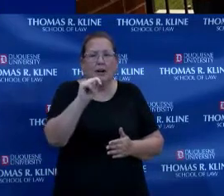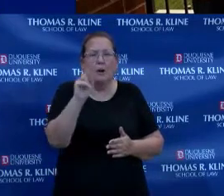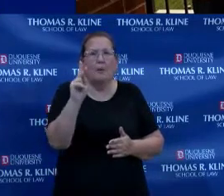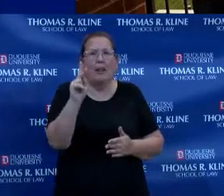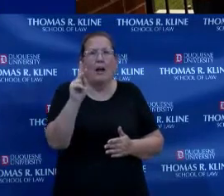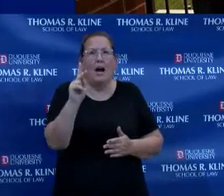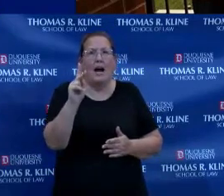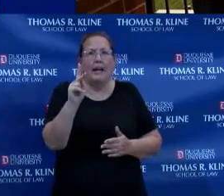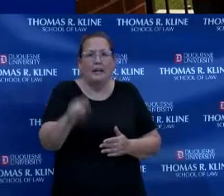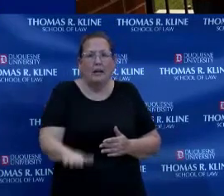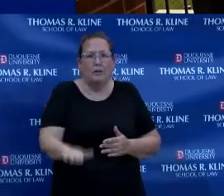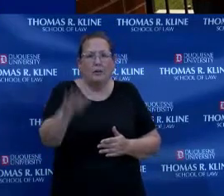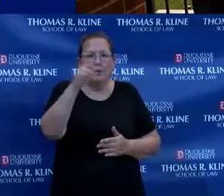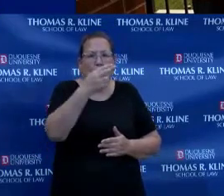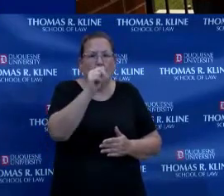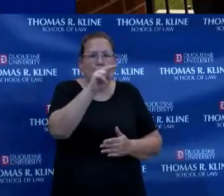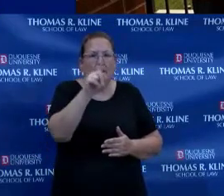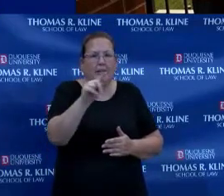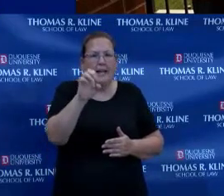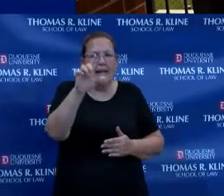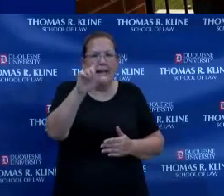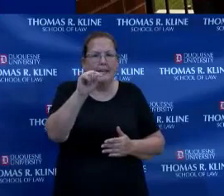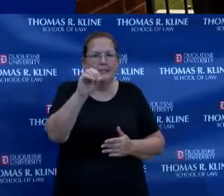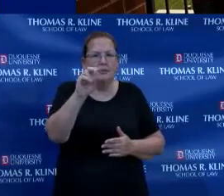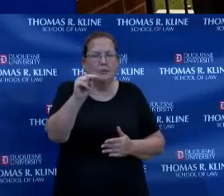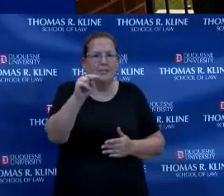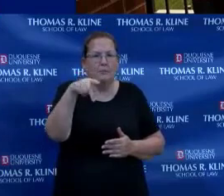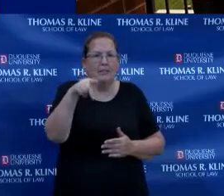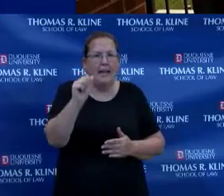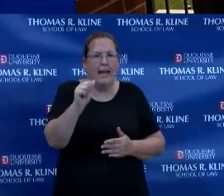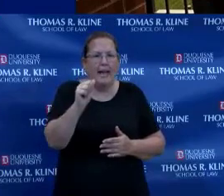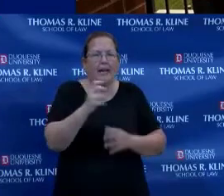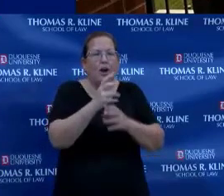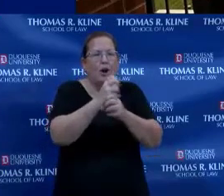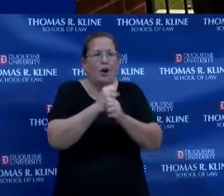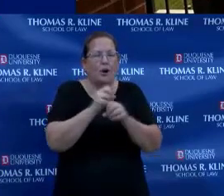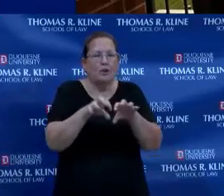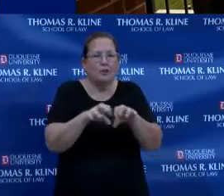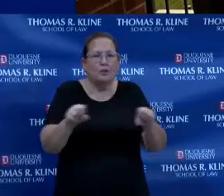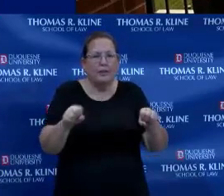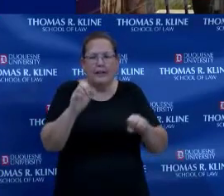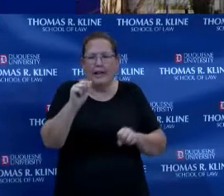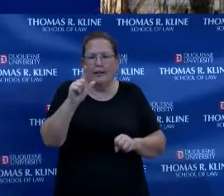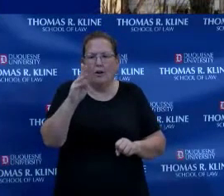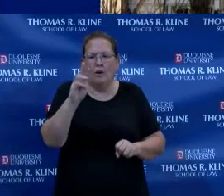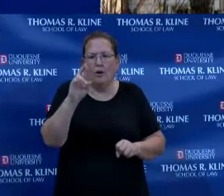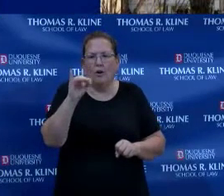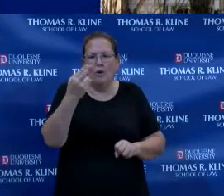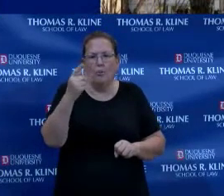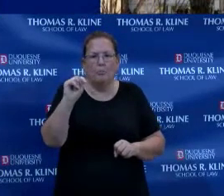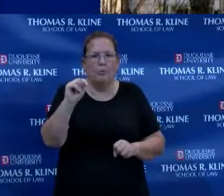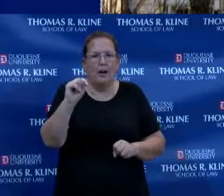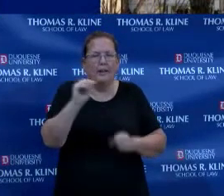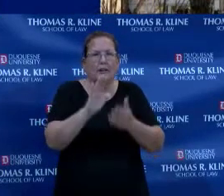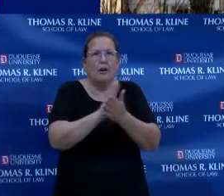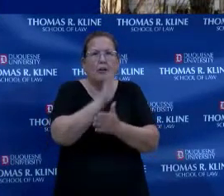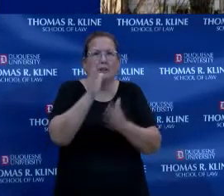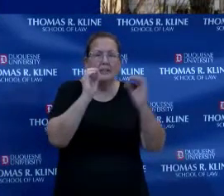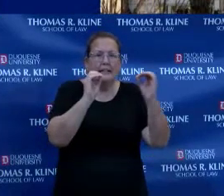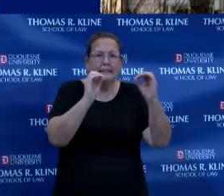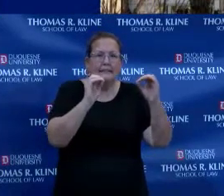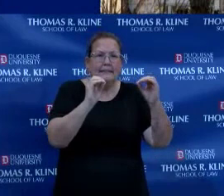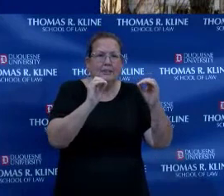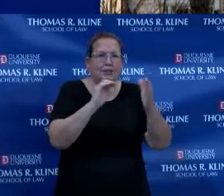grew up in Hazleton, PA, went on to earn a degree at Albright College, and after teaching middle school